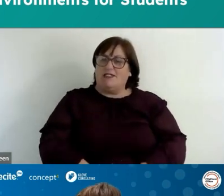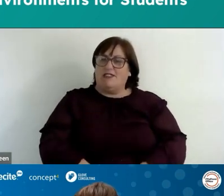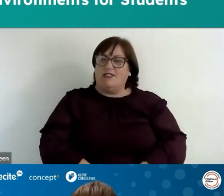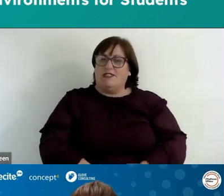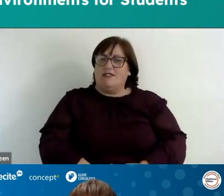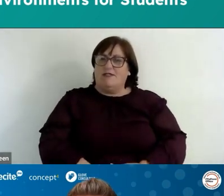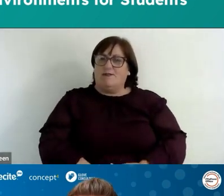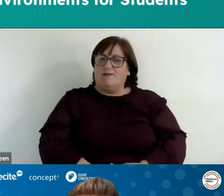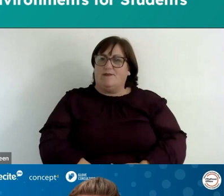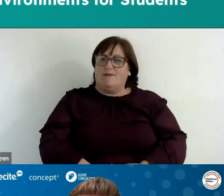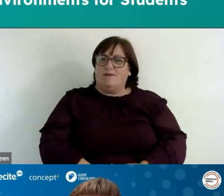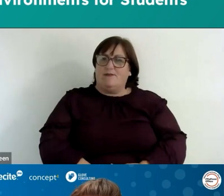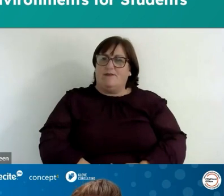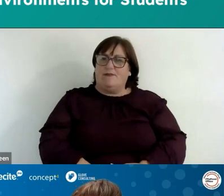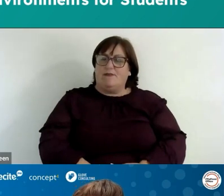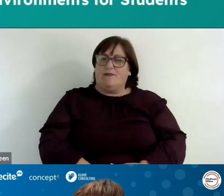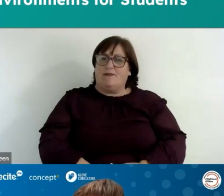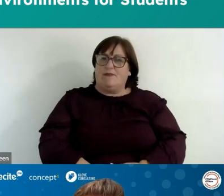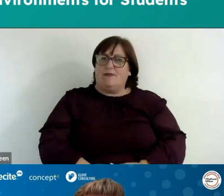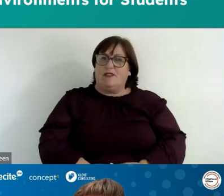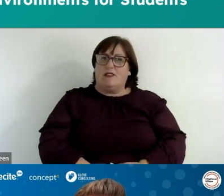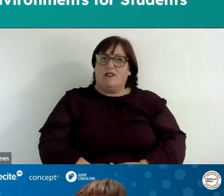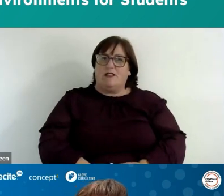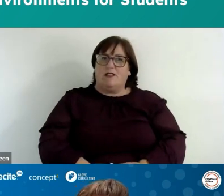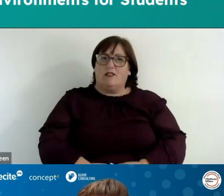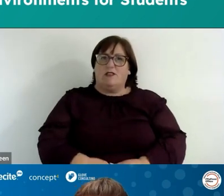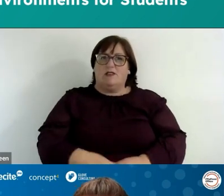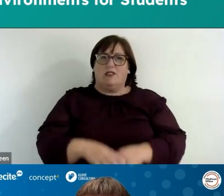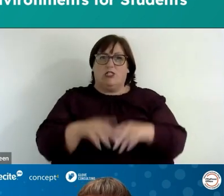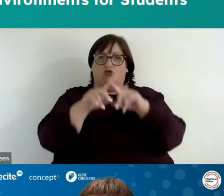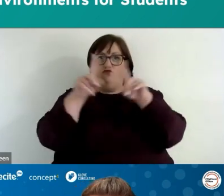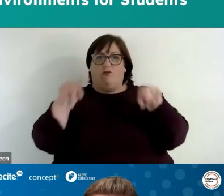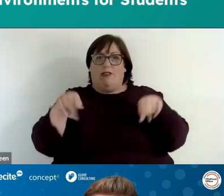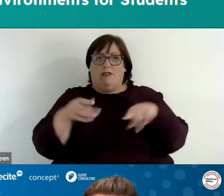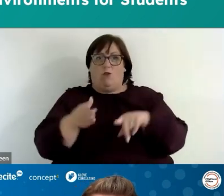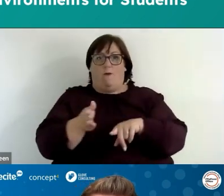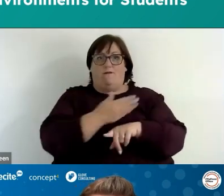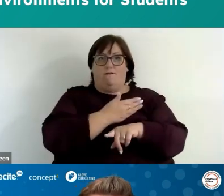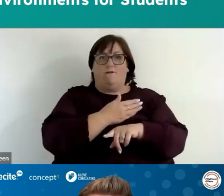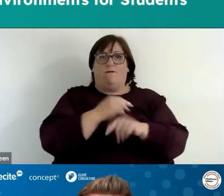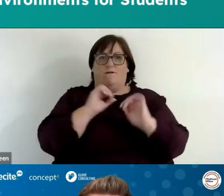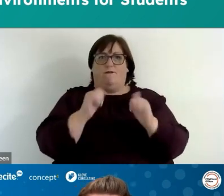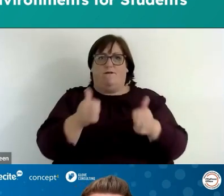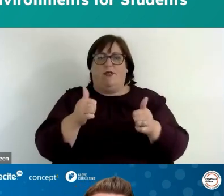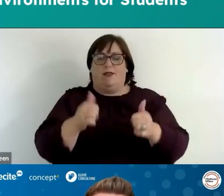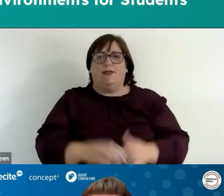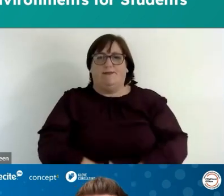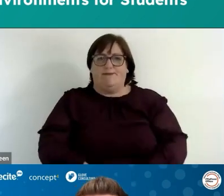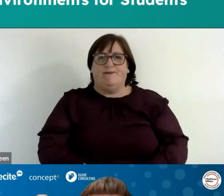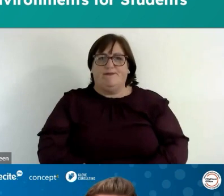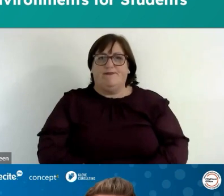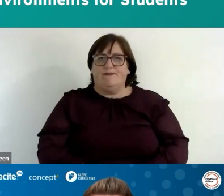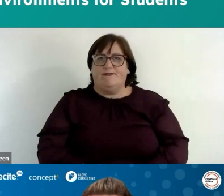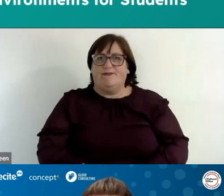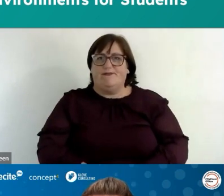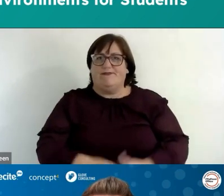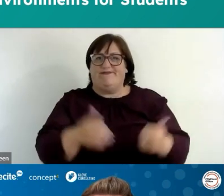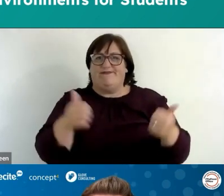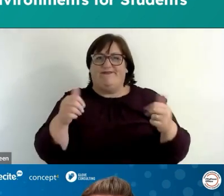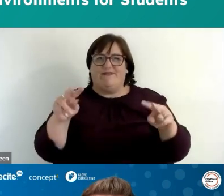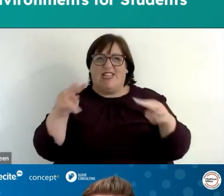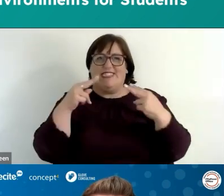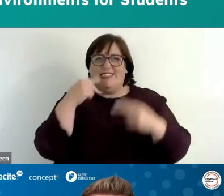Thank you, Alex. Is it possible to stop sharing your screen there, please? And everyone can see all our lovely